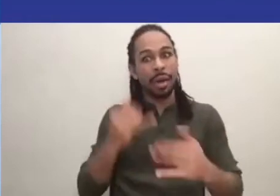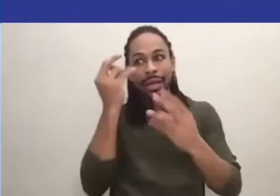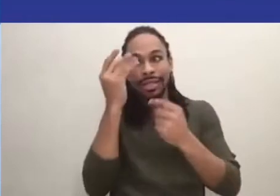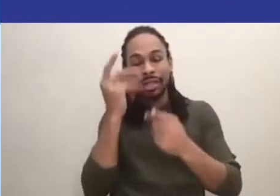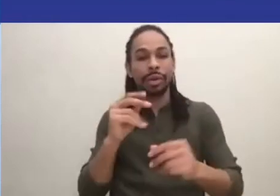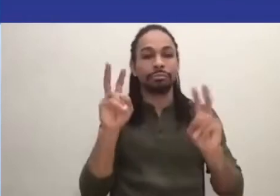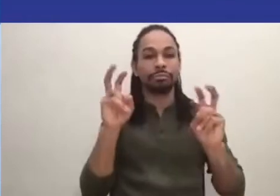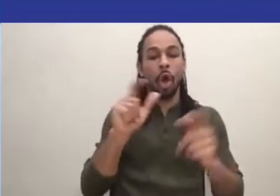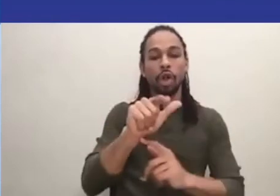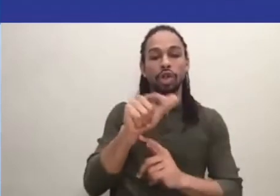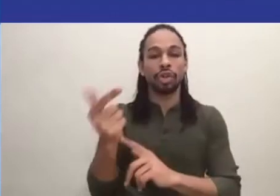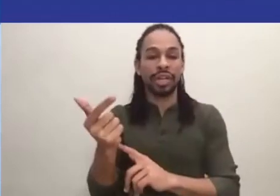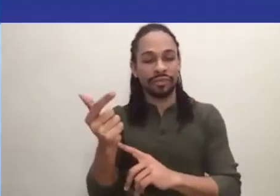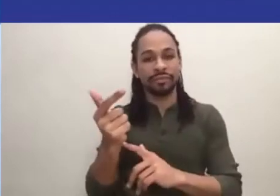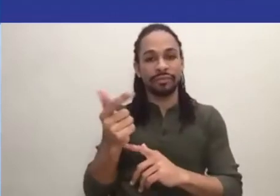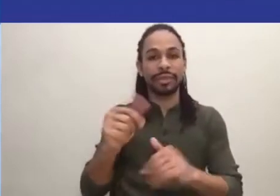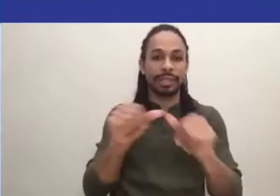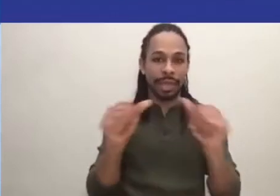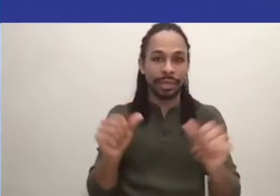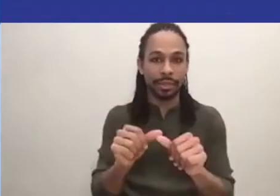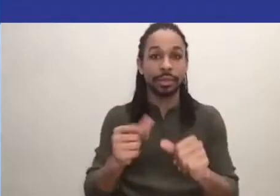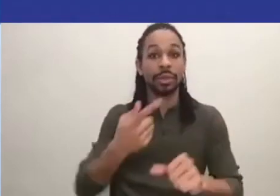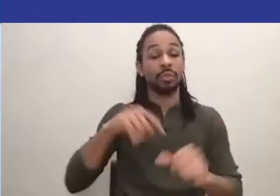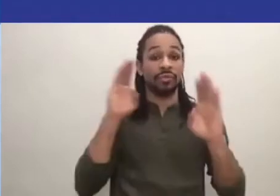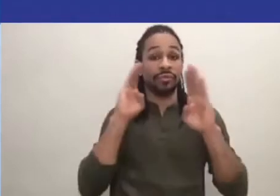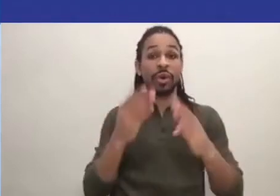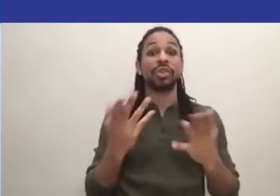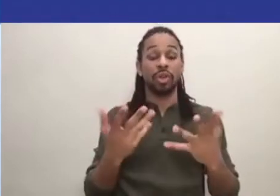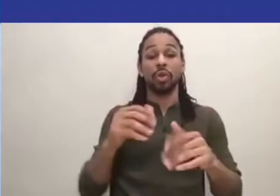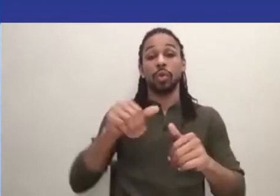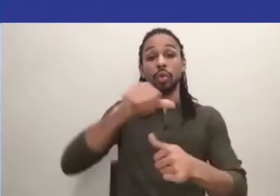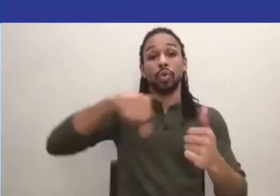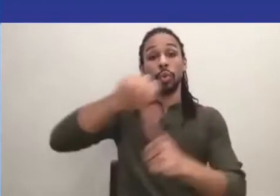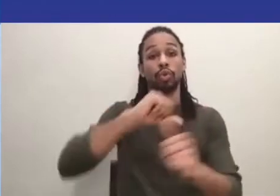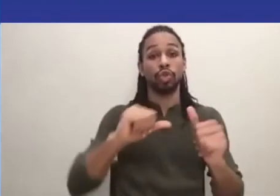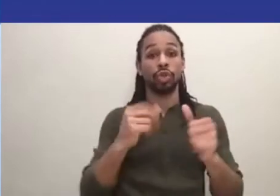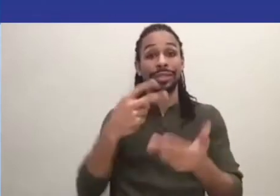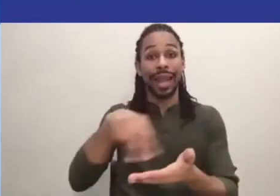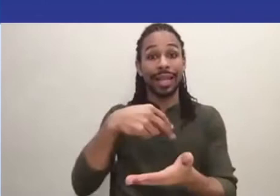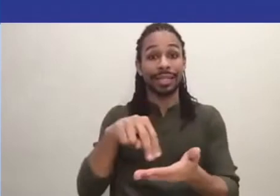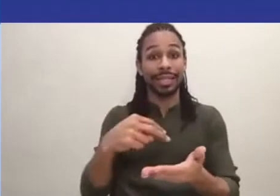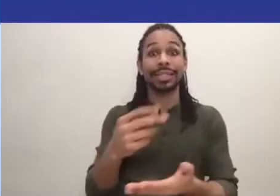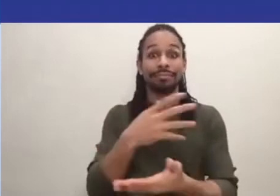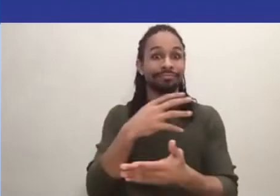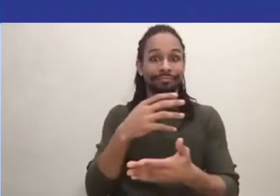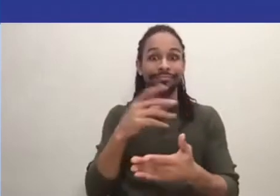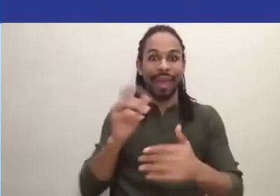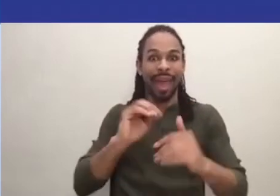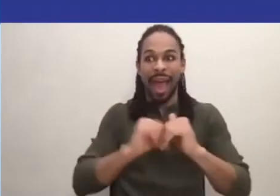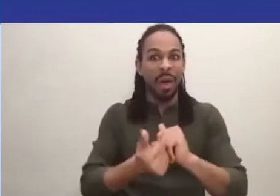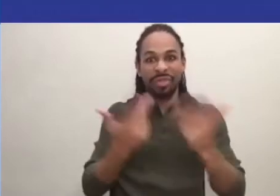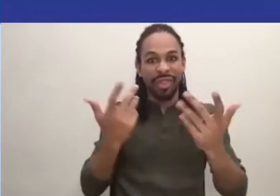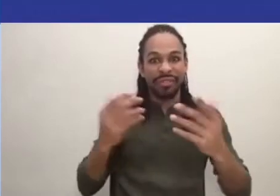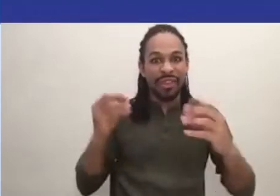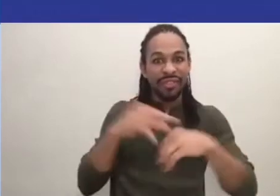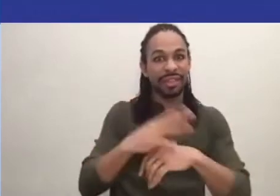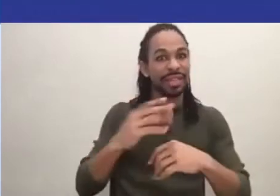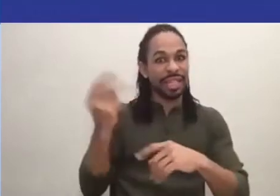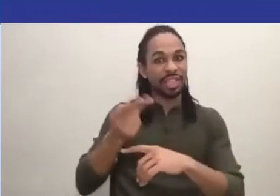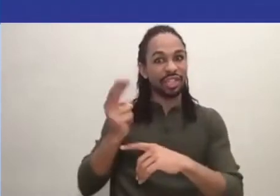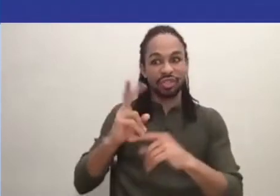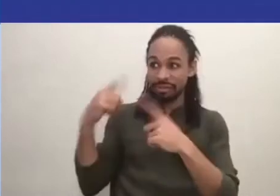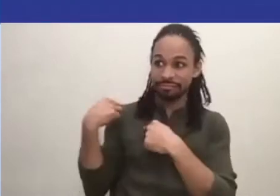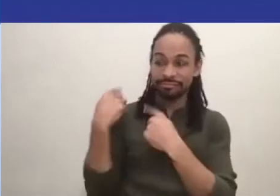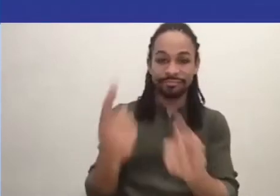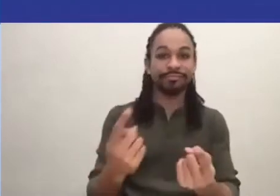social dances, the roles they have played in key moments in history, including the one we are experiencing currently, and the lessons to be learned from